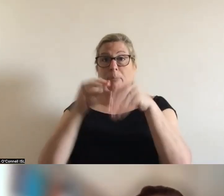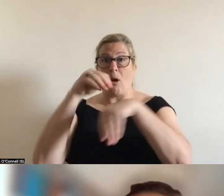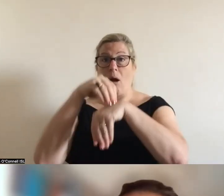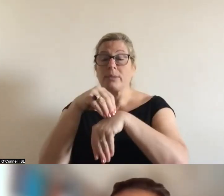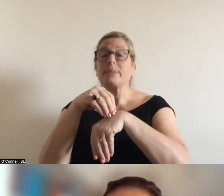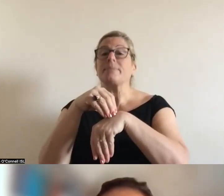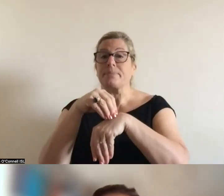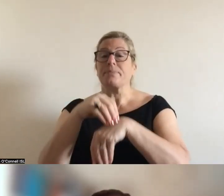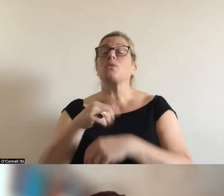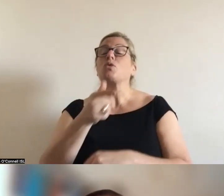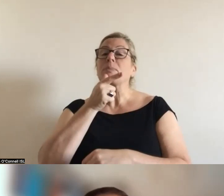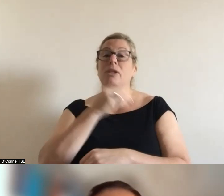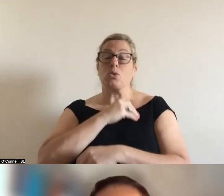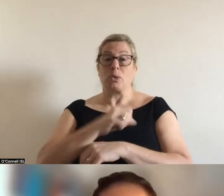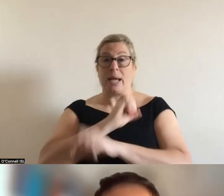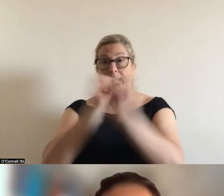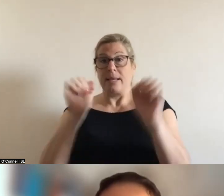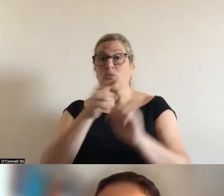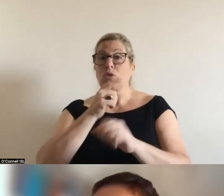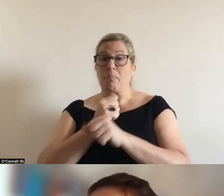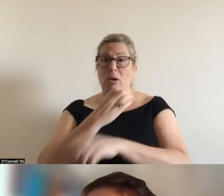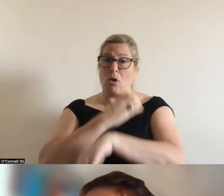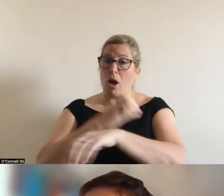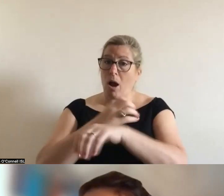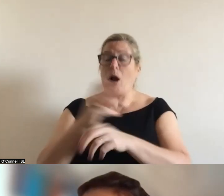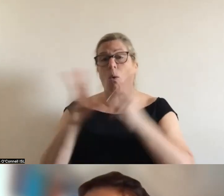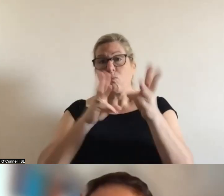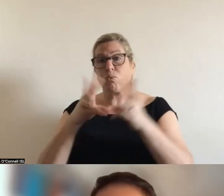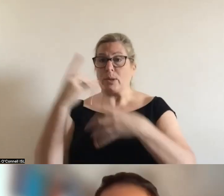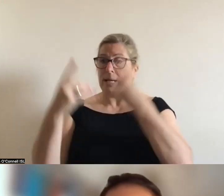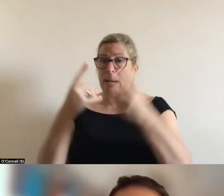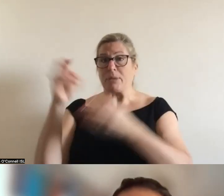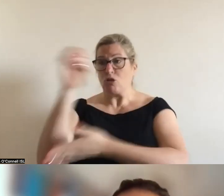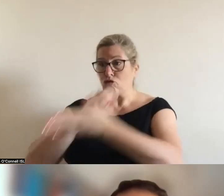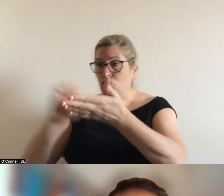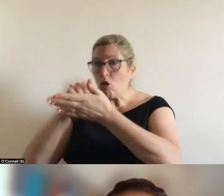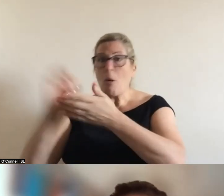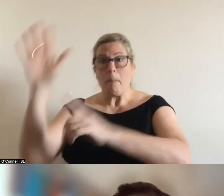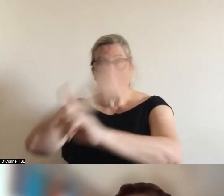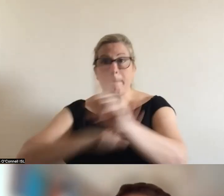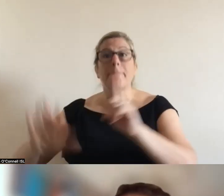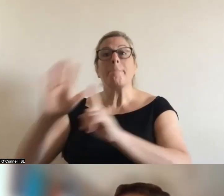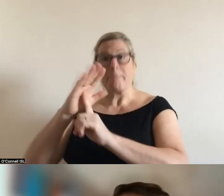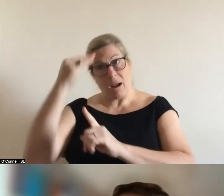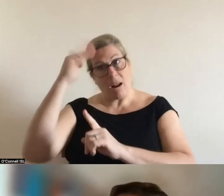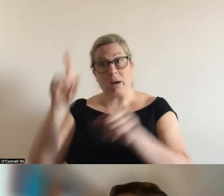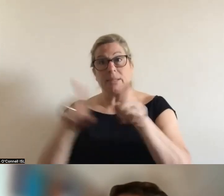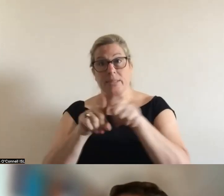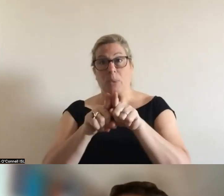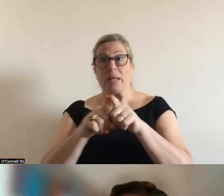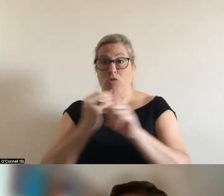So our speakers today, they're going to talk to you about the ongoing work that's happening right across Europe and across Ireland to increase